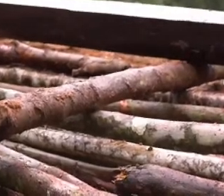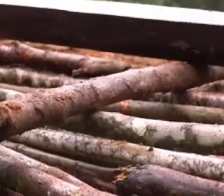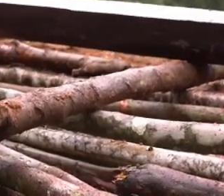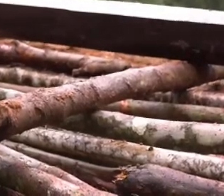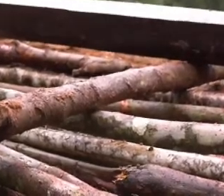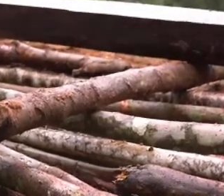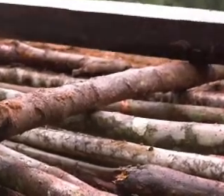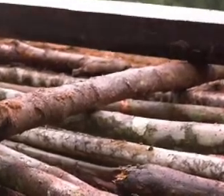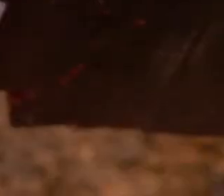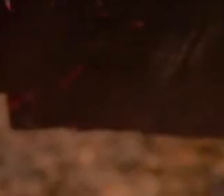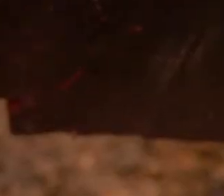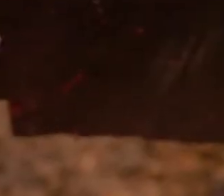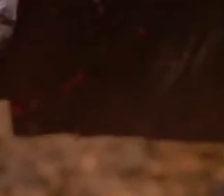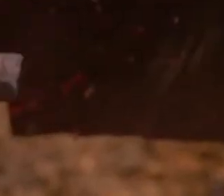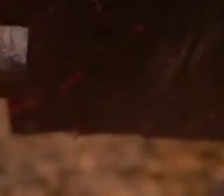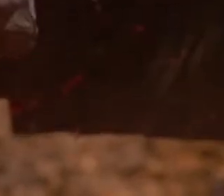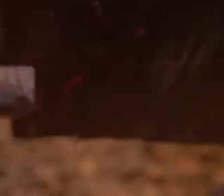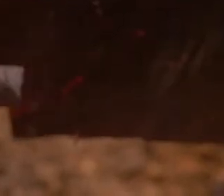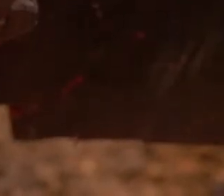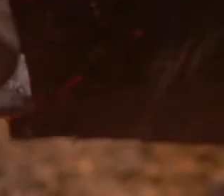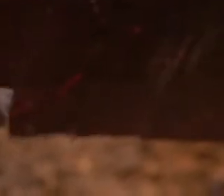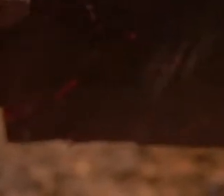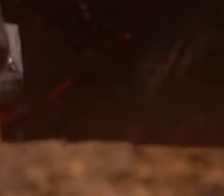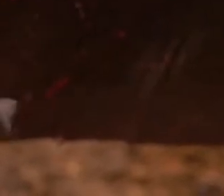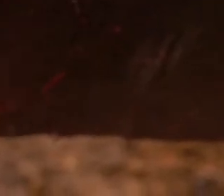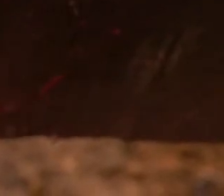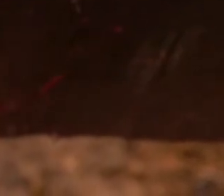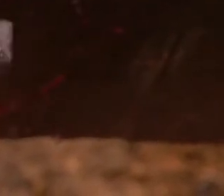from the forest right around us.